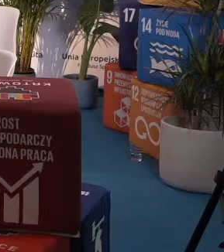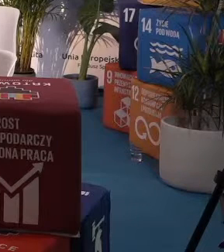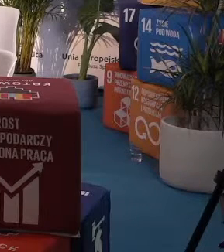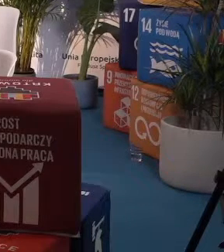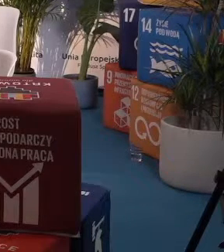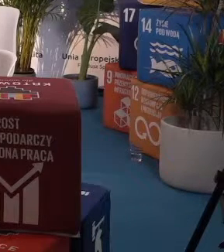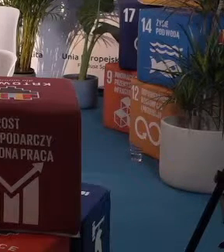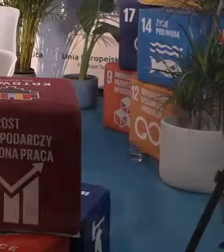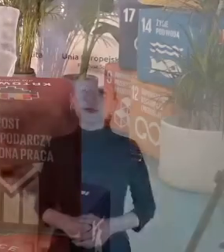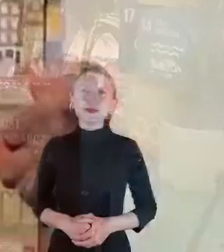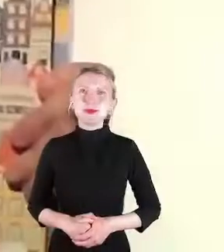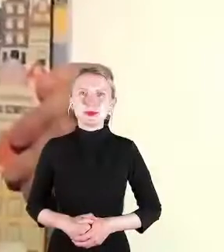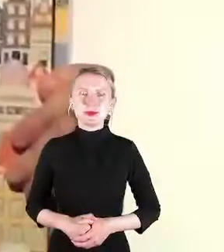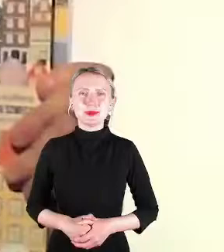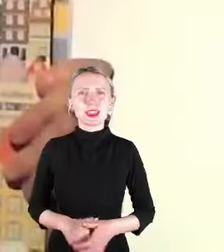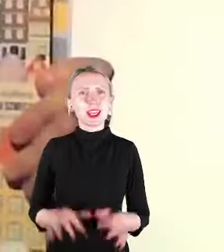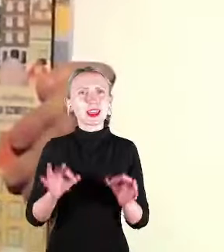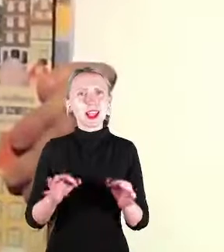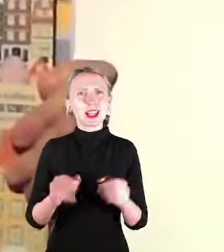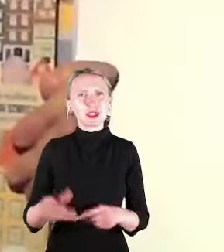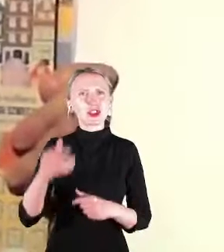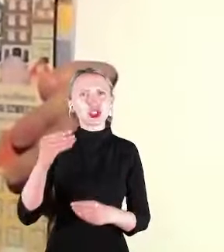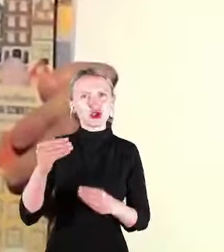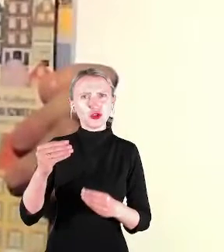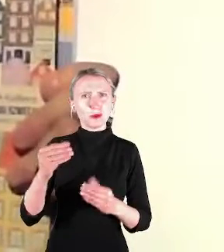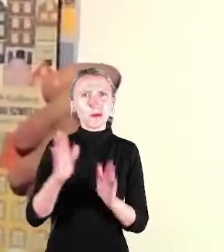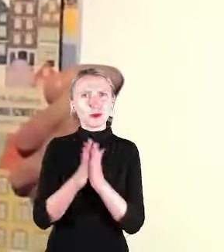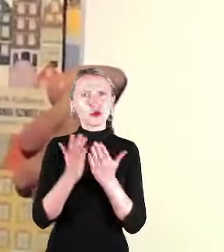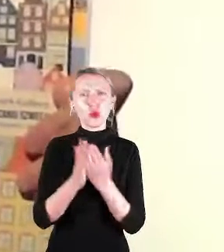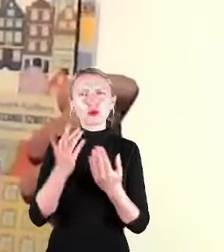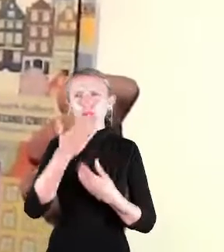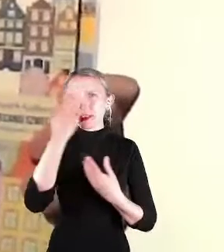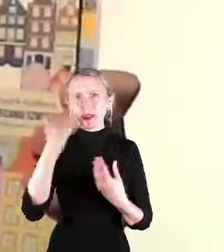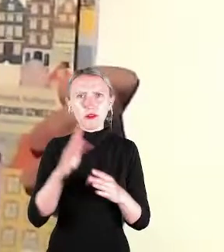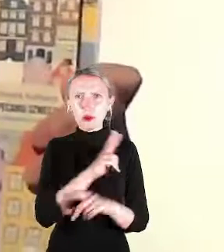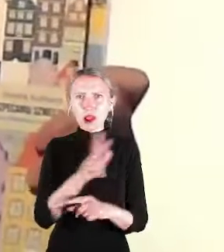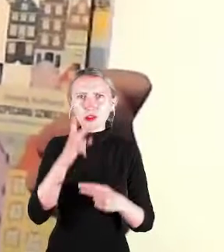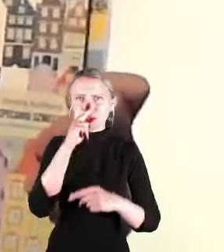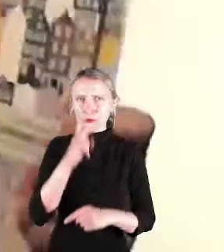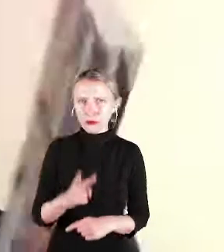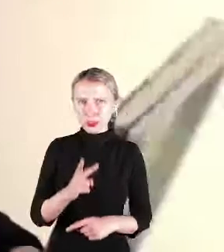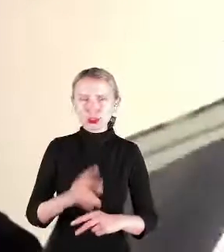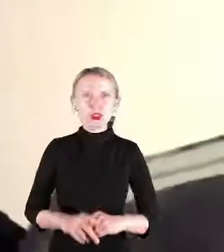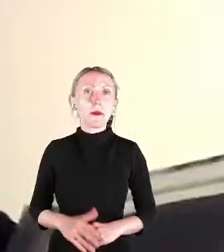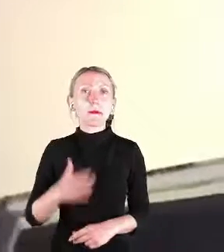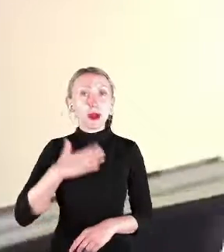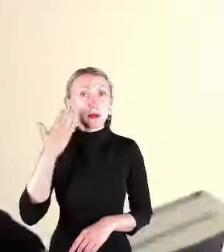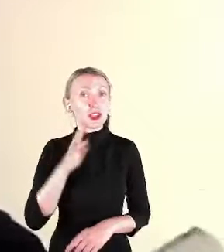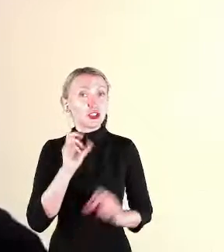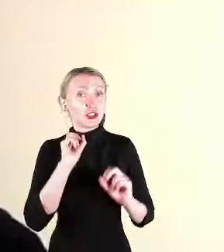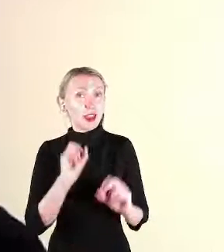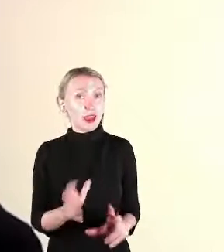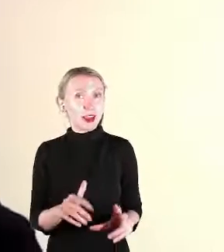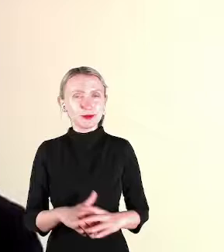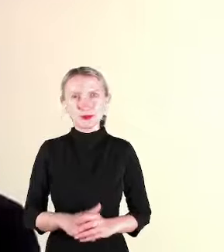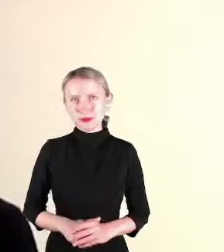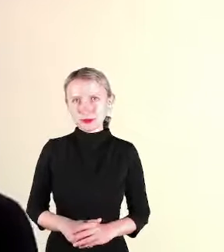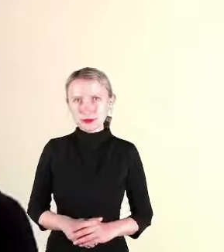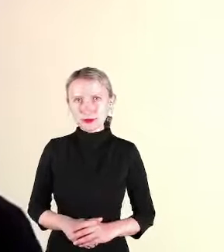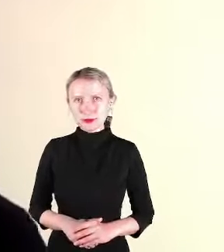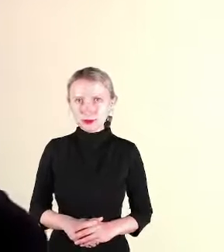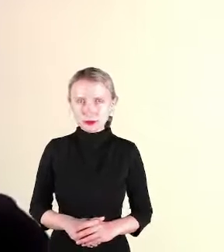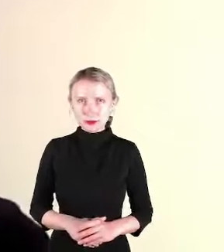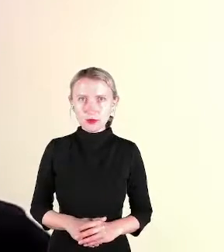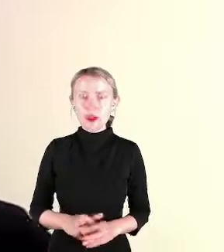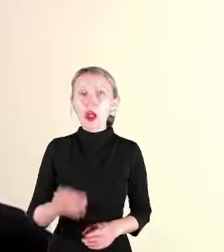holding the book. I don't know if you can see. I hope you can see the book. It's the Polish